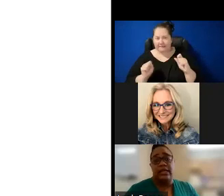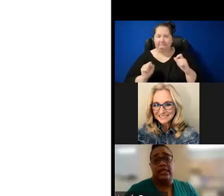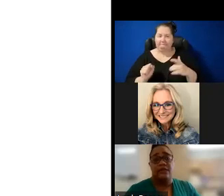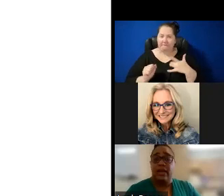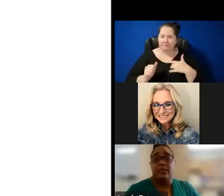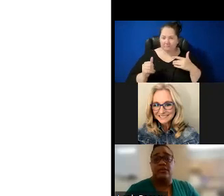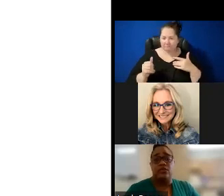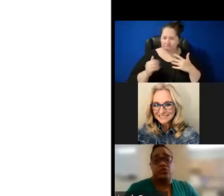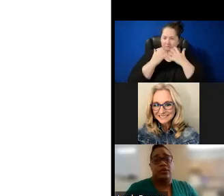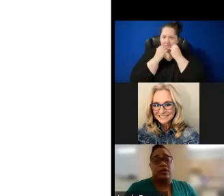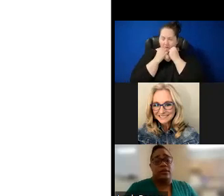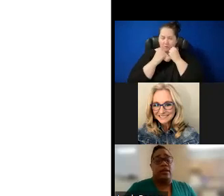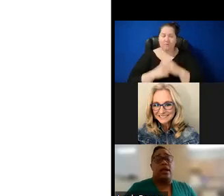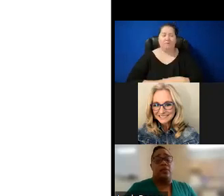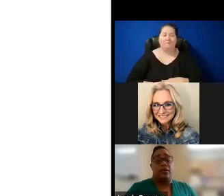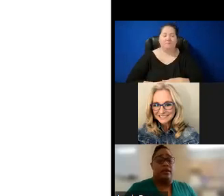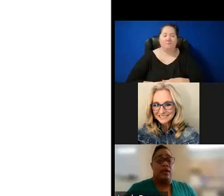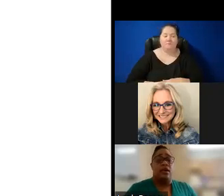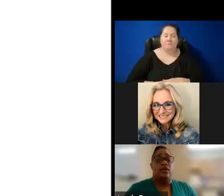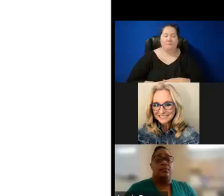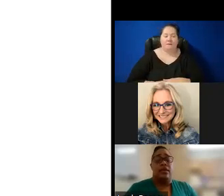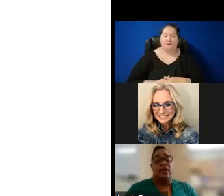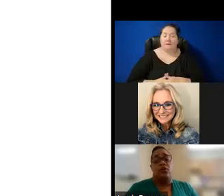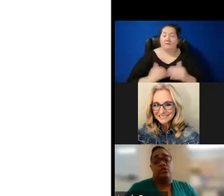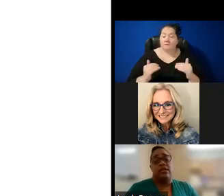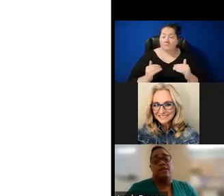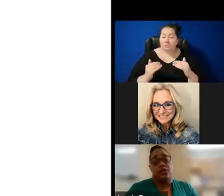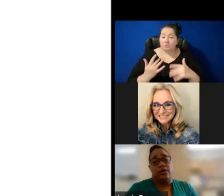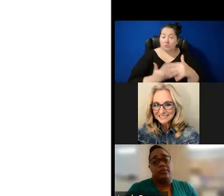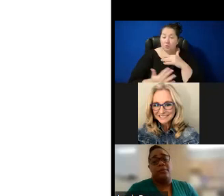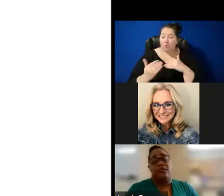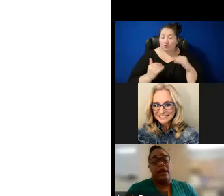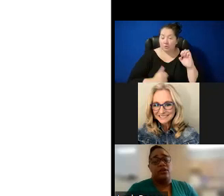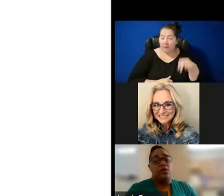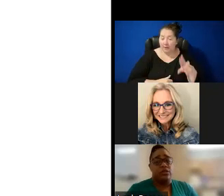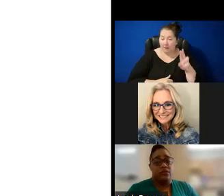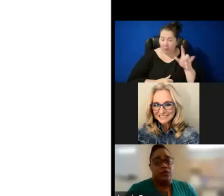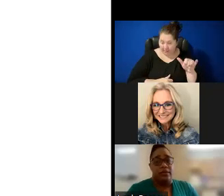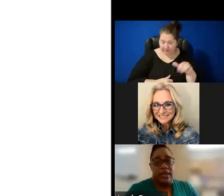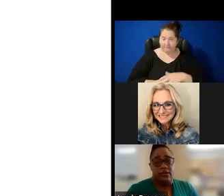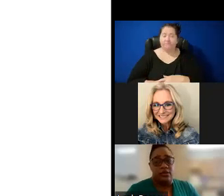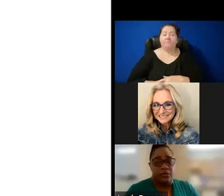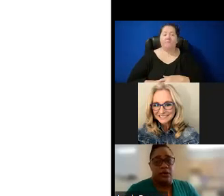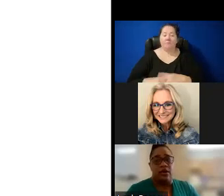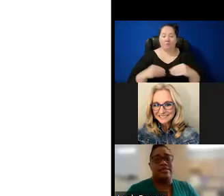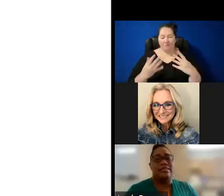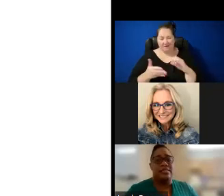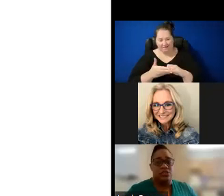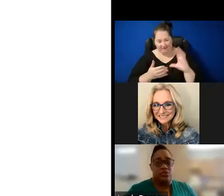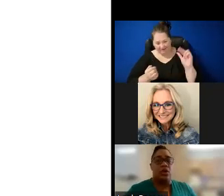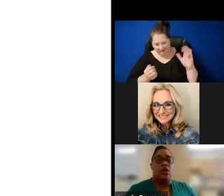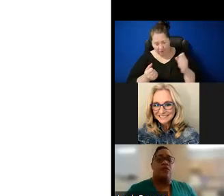it looks like the advancement of social equity. Being culturally informed and providing culturally informed care and support